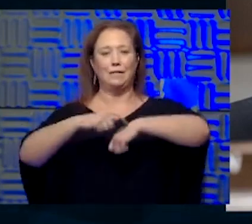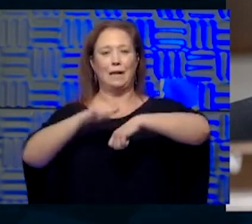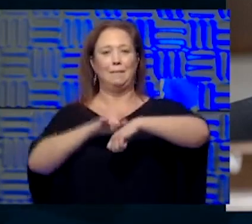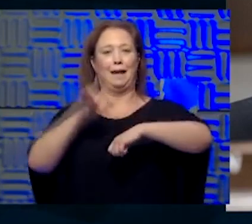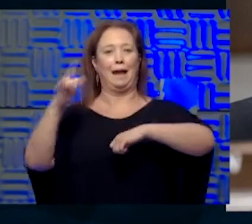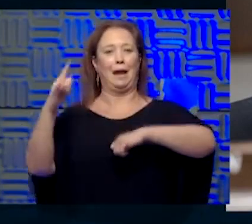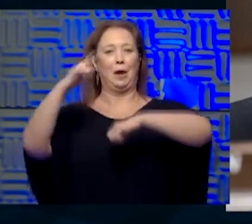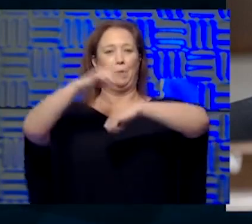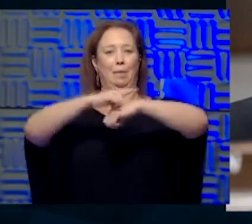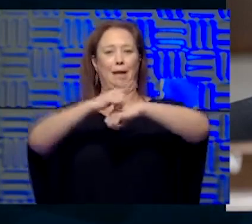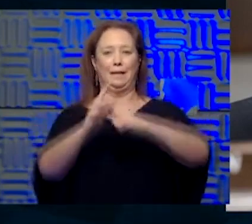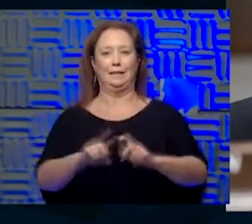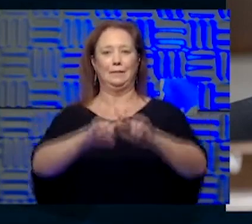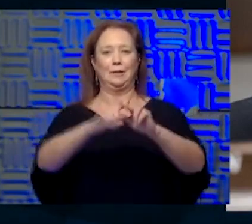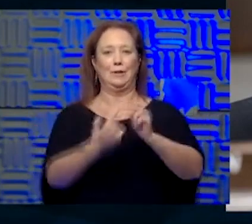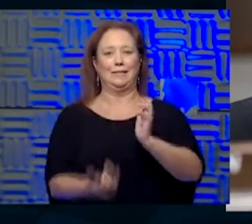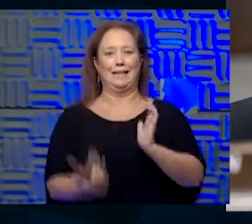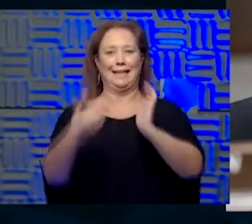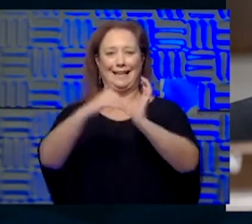it starts all over.